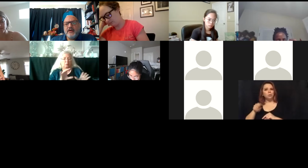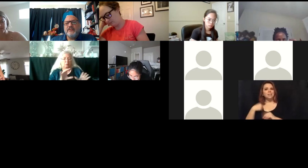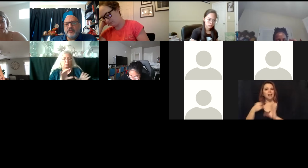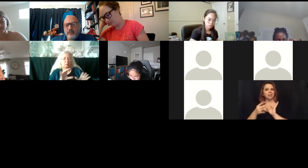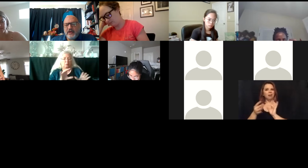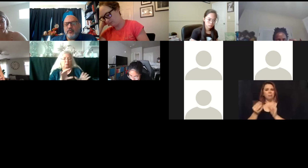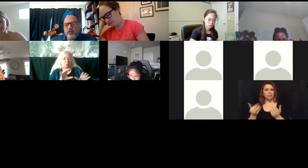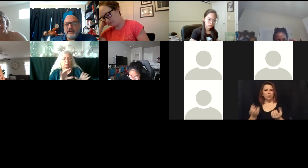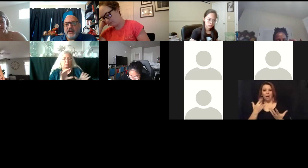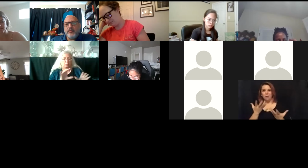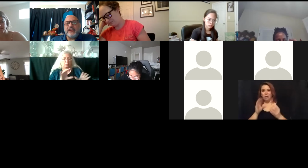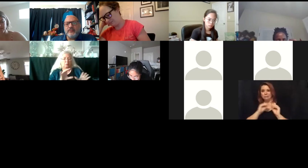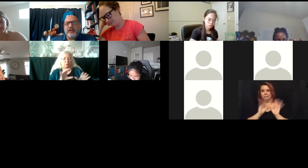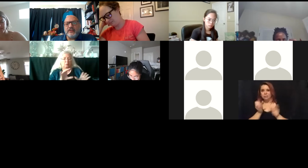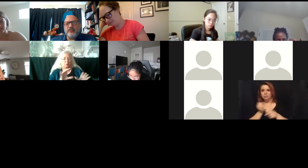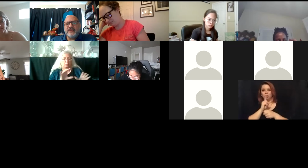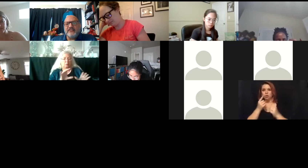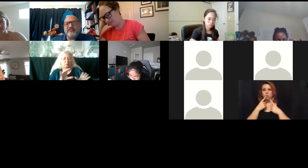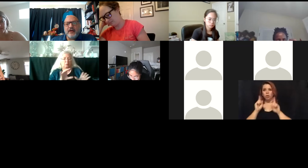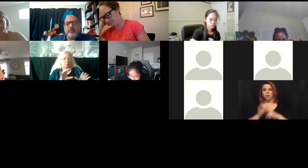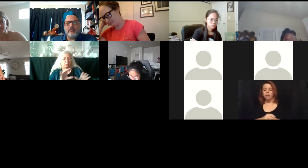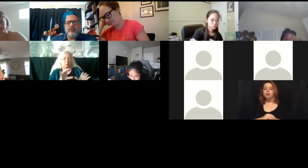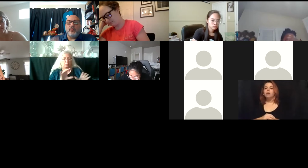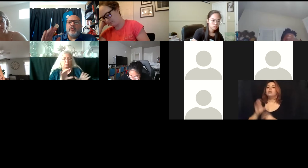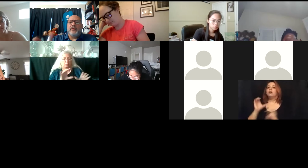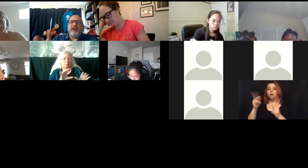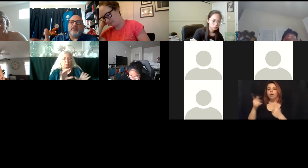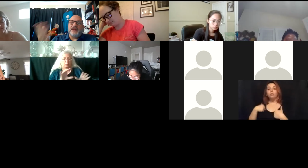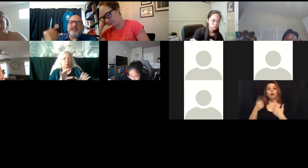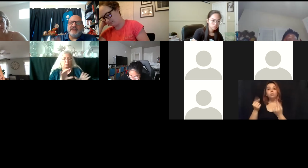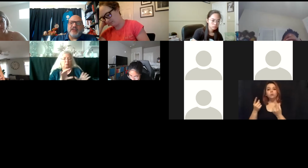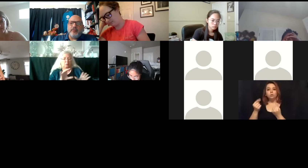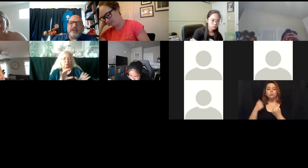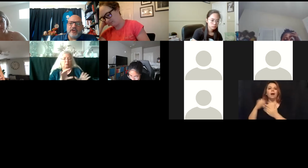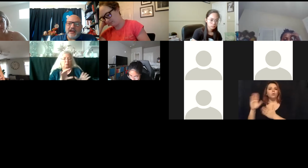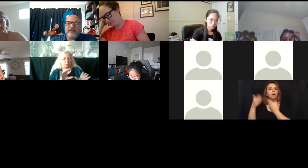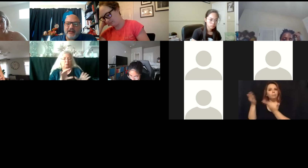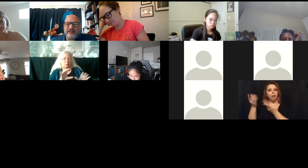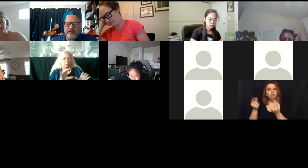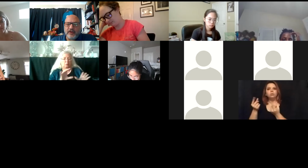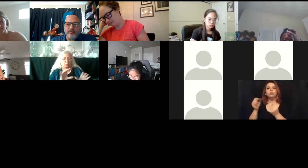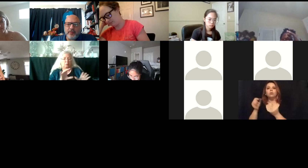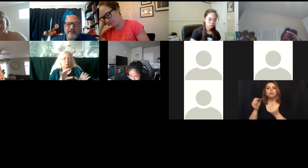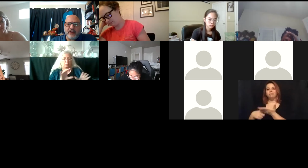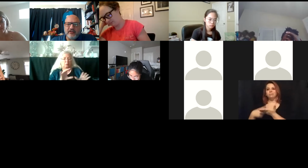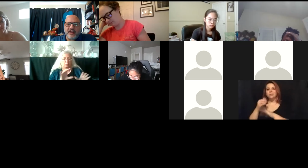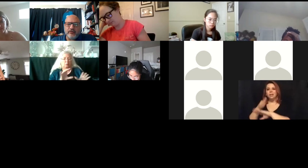to make sure that's all working. Well, what I can do is what I would recommend is we can talk after class. If you want to come to my office hours, I can